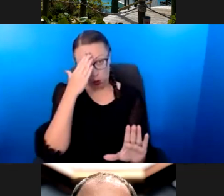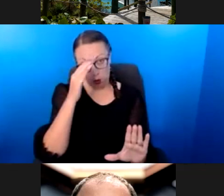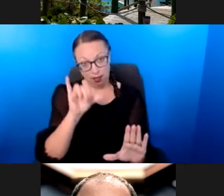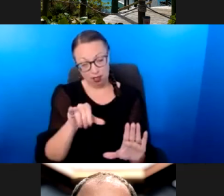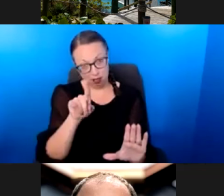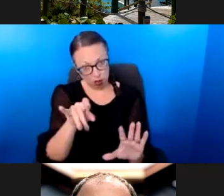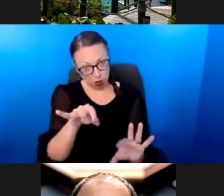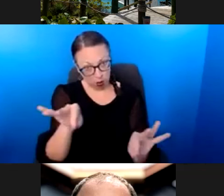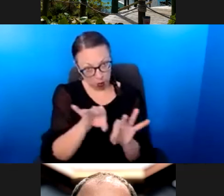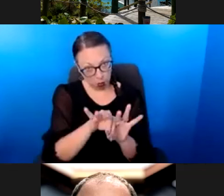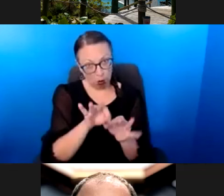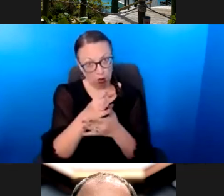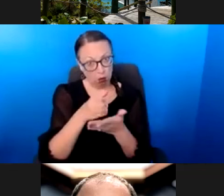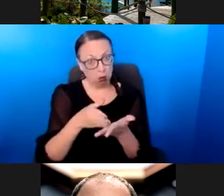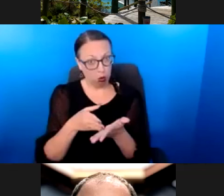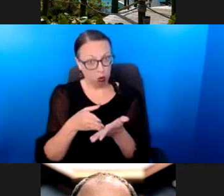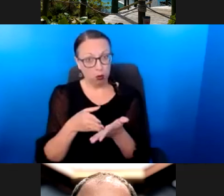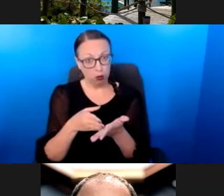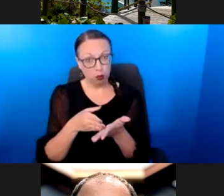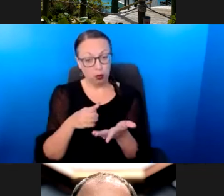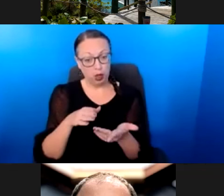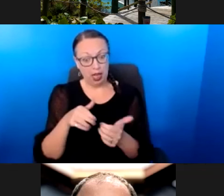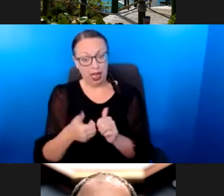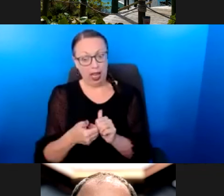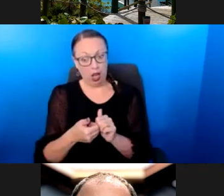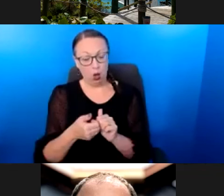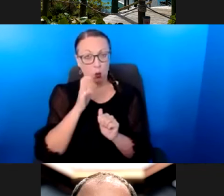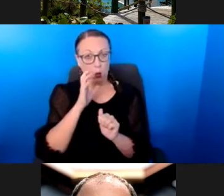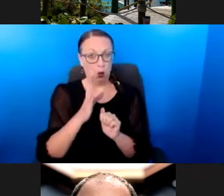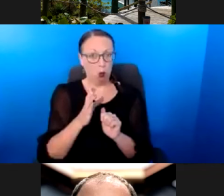important dimension. How are we going to